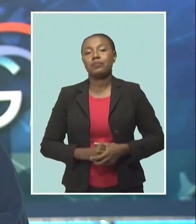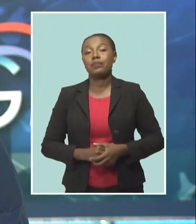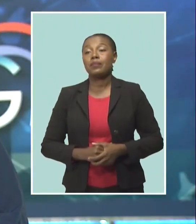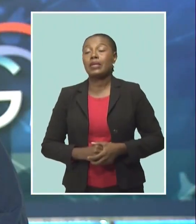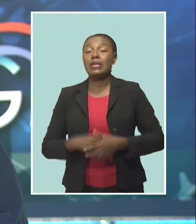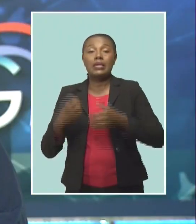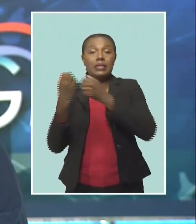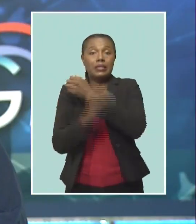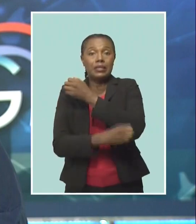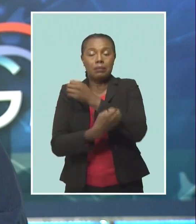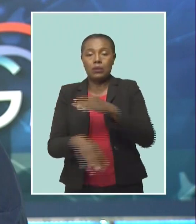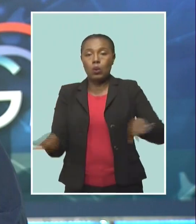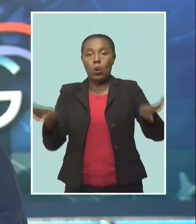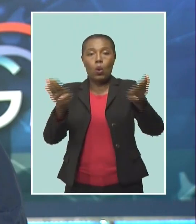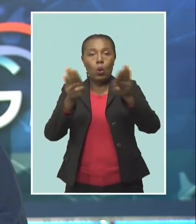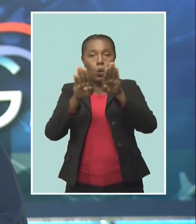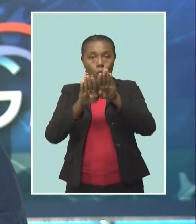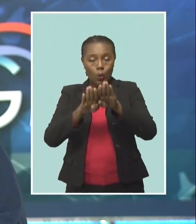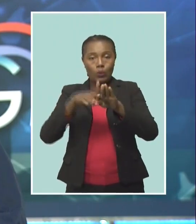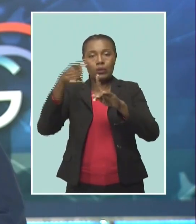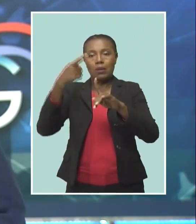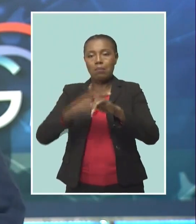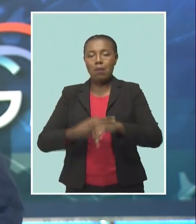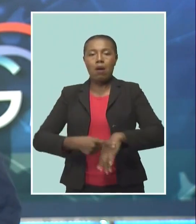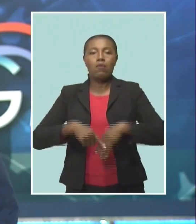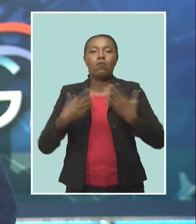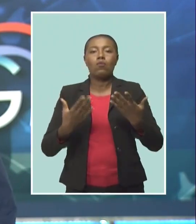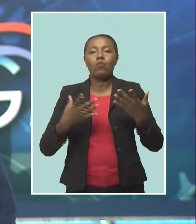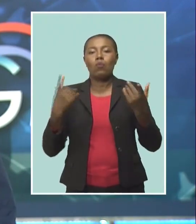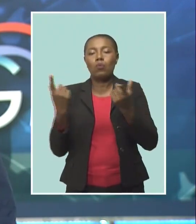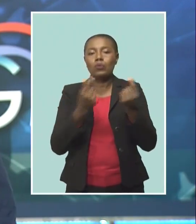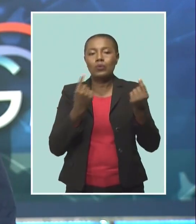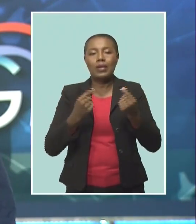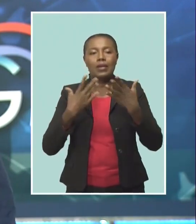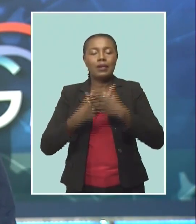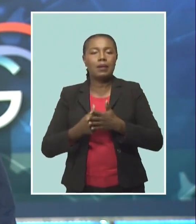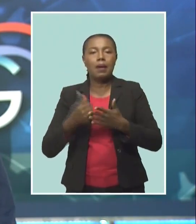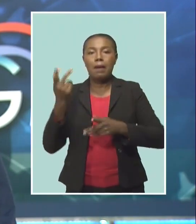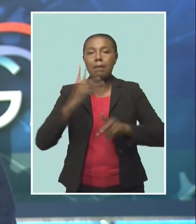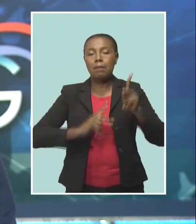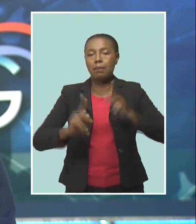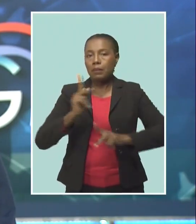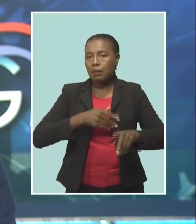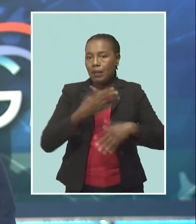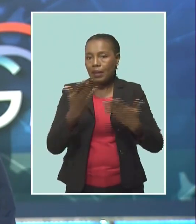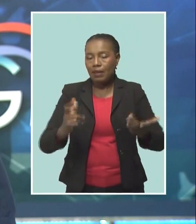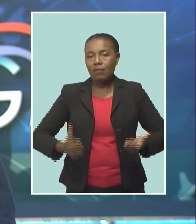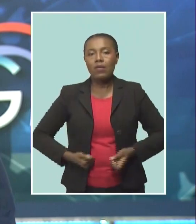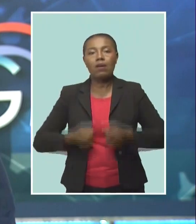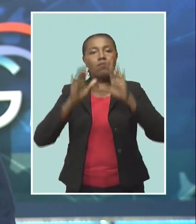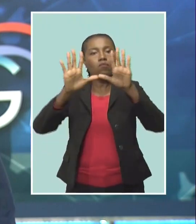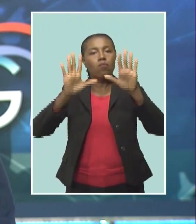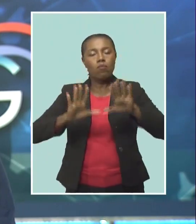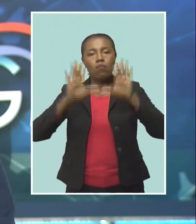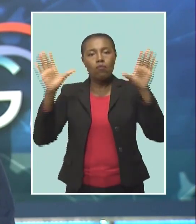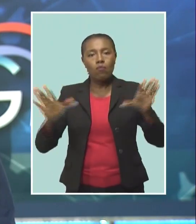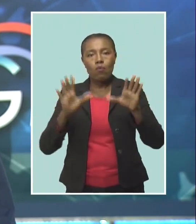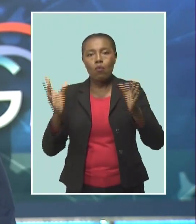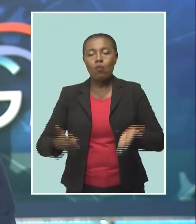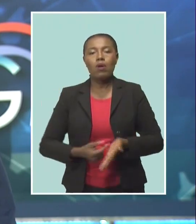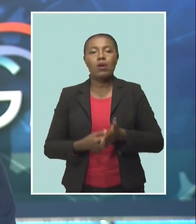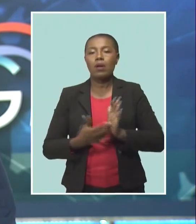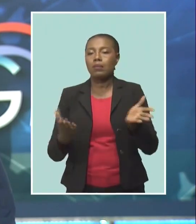is closing out the month with a bang as they continue to recognize outstanding residents, as popular businessman Clement Armstrong